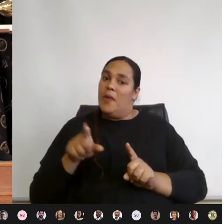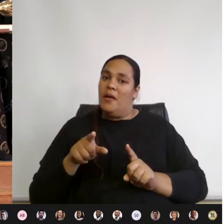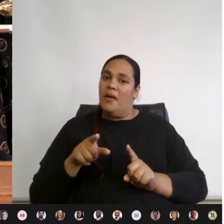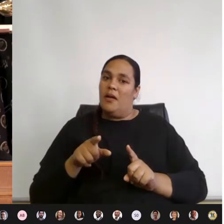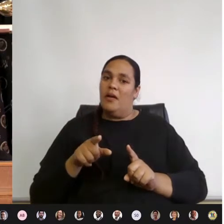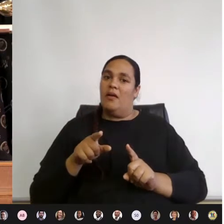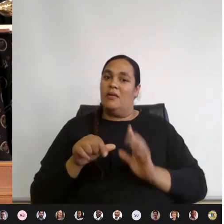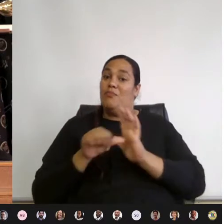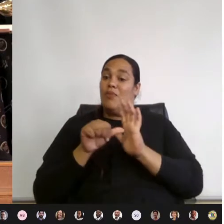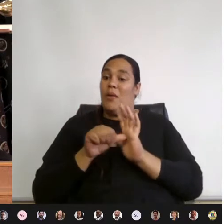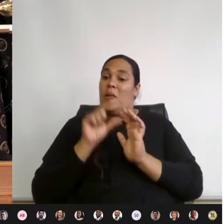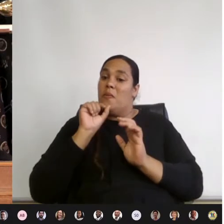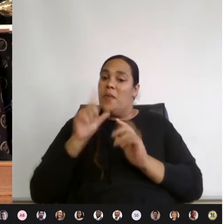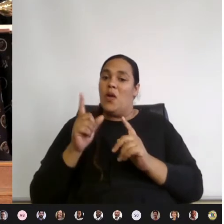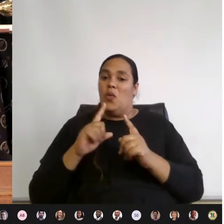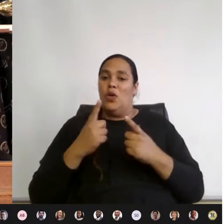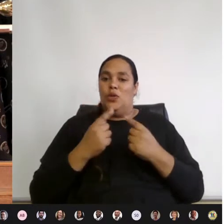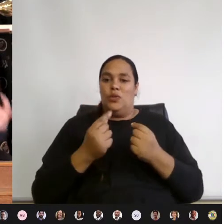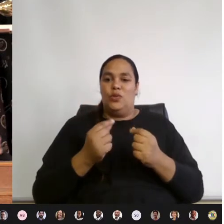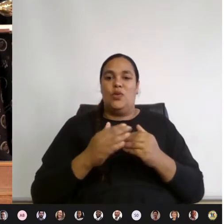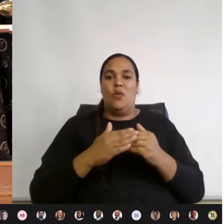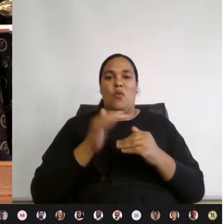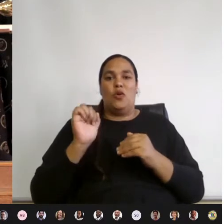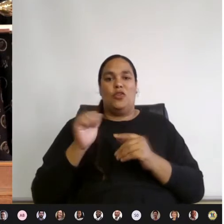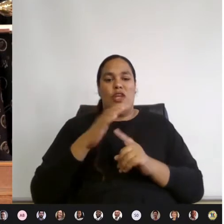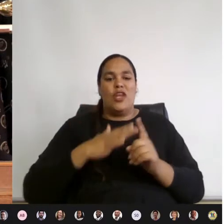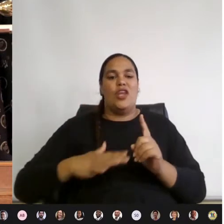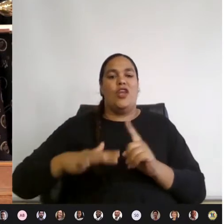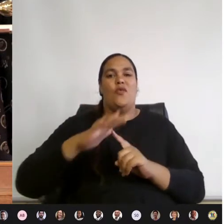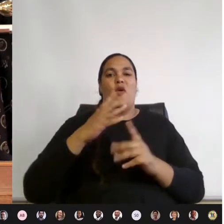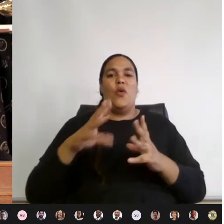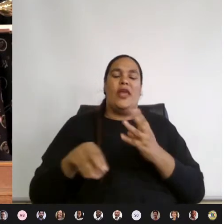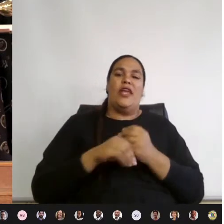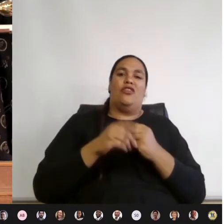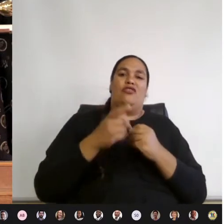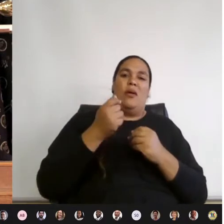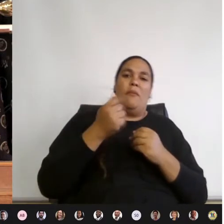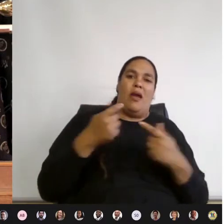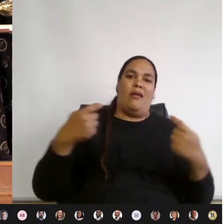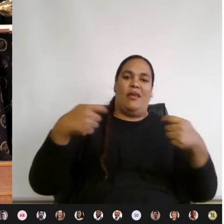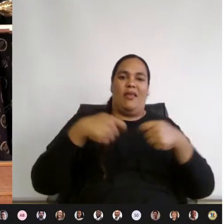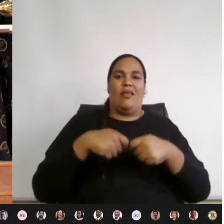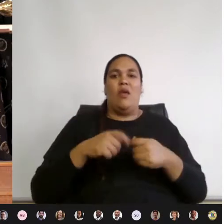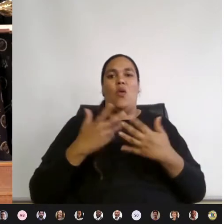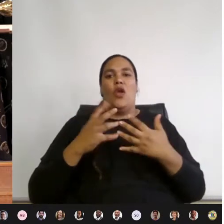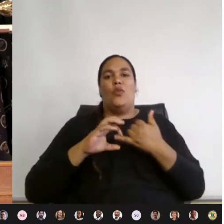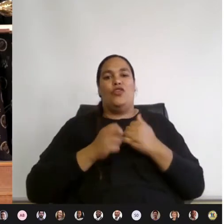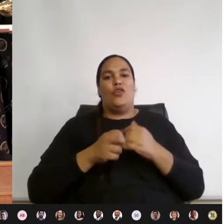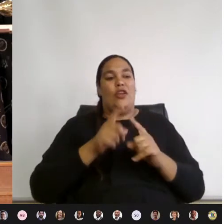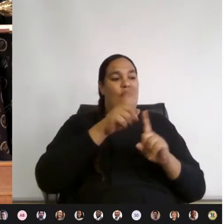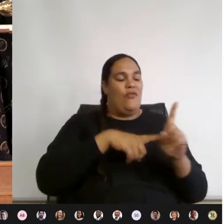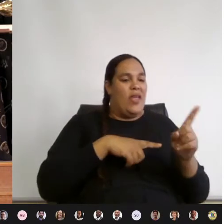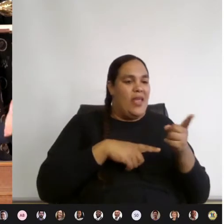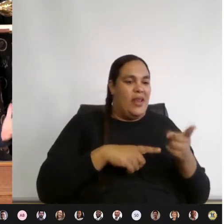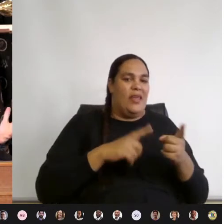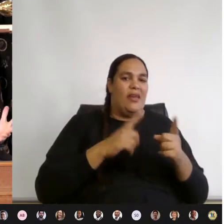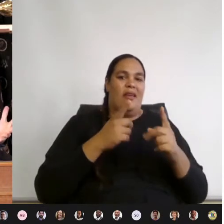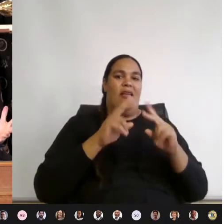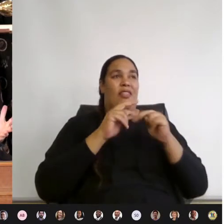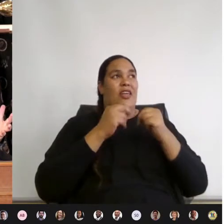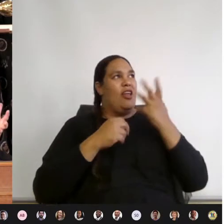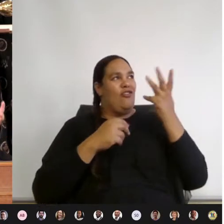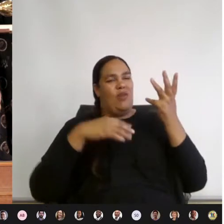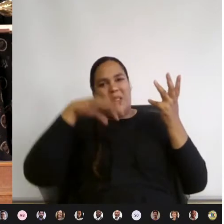primarily what's driving so much of those areas where we're putting in extra money, is where we're trying to deal where failure is at a national level.